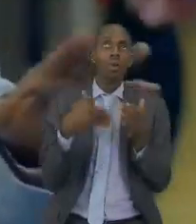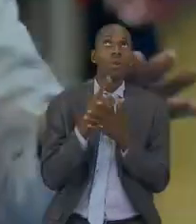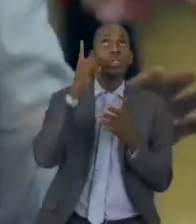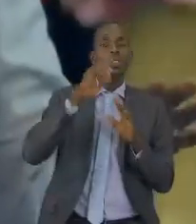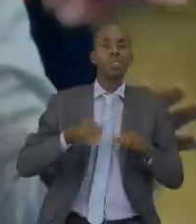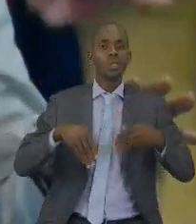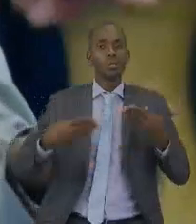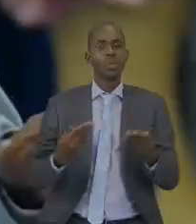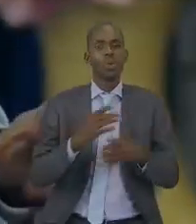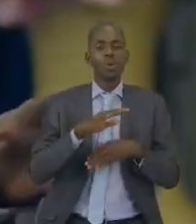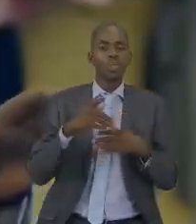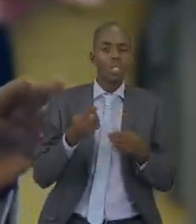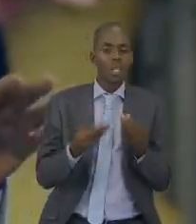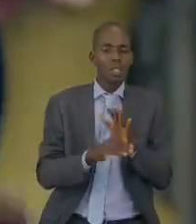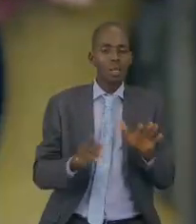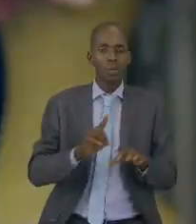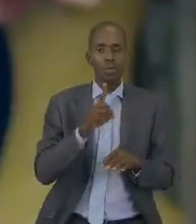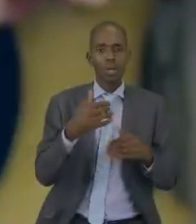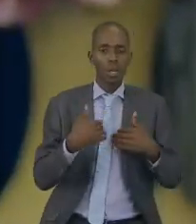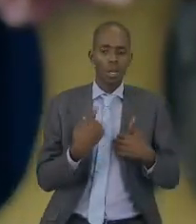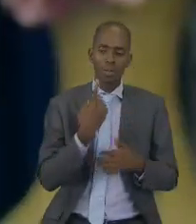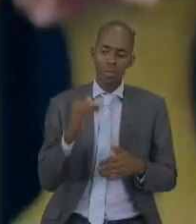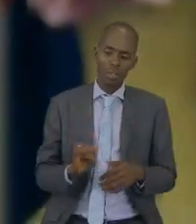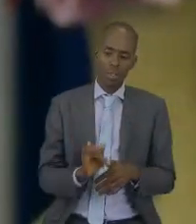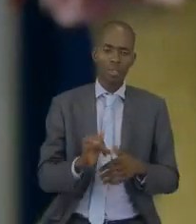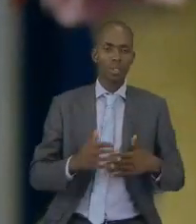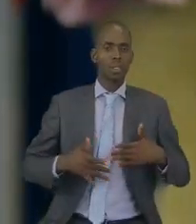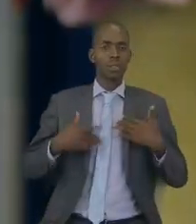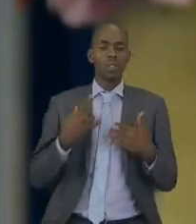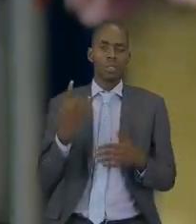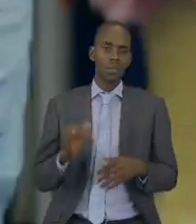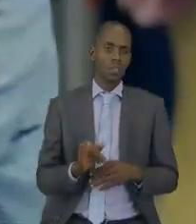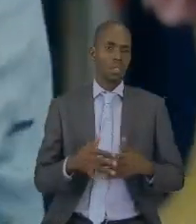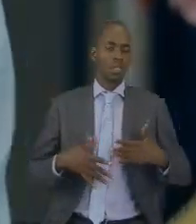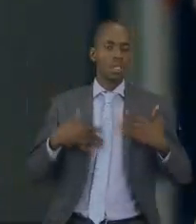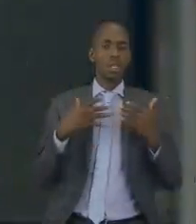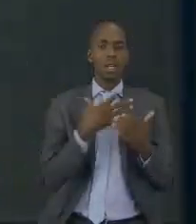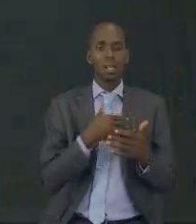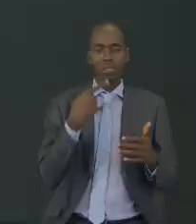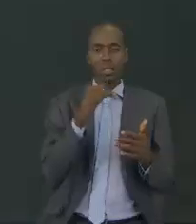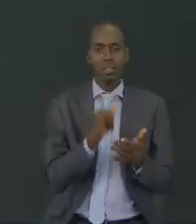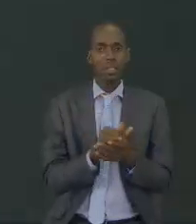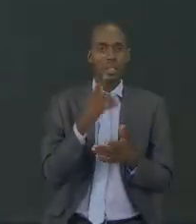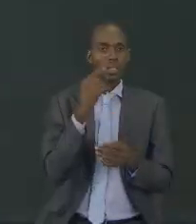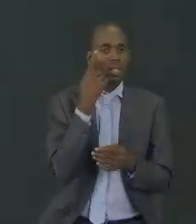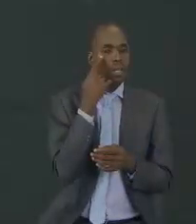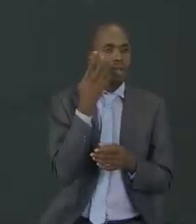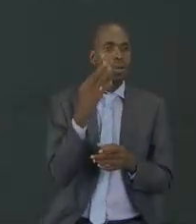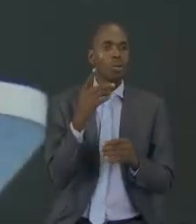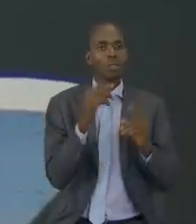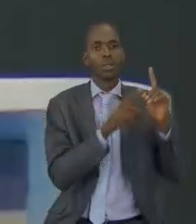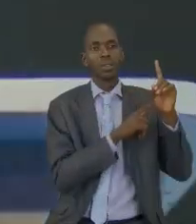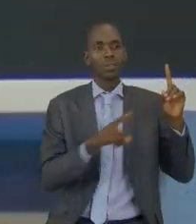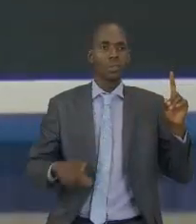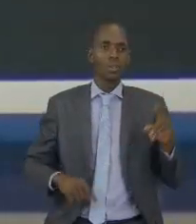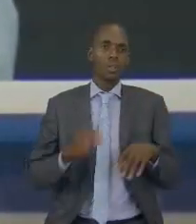land where you have eternal life, everlasting life. It says, the eyes of the Lord